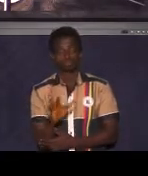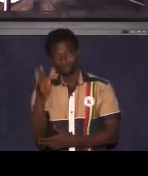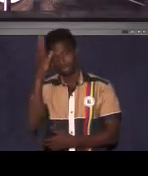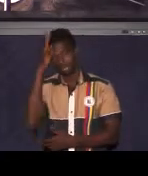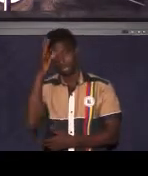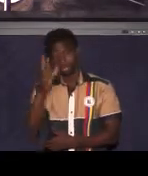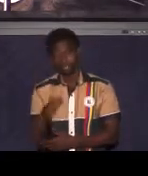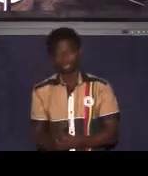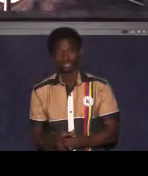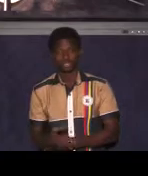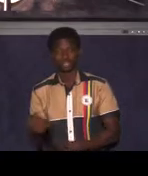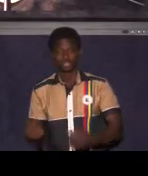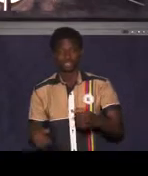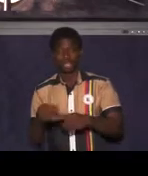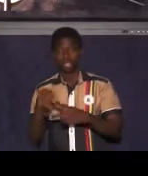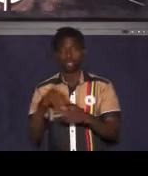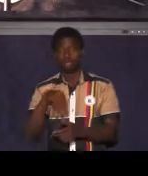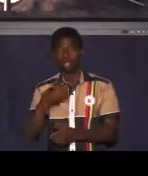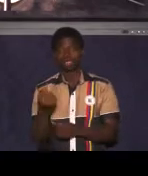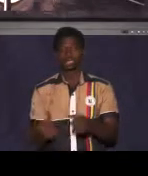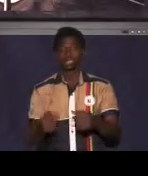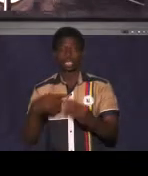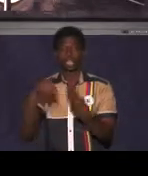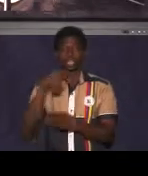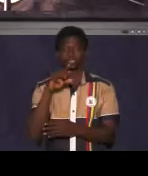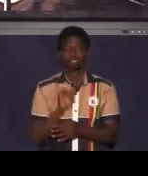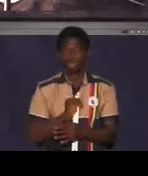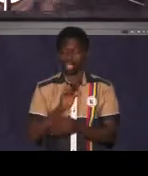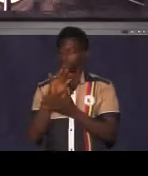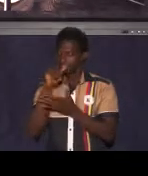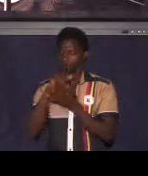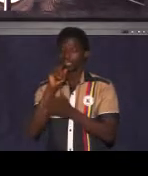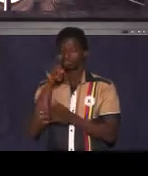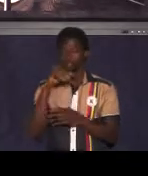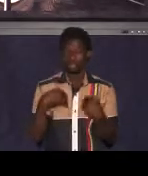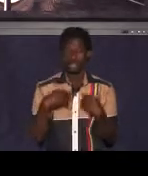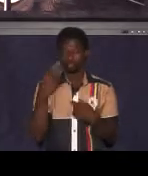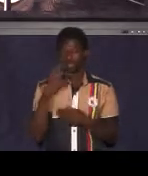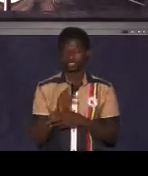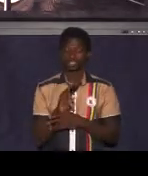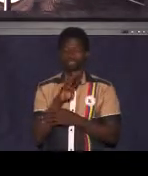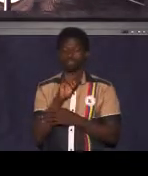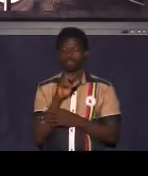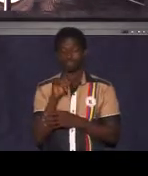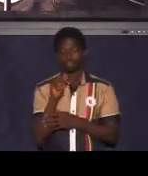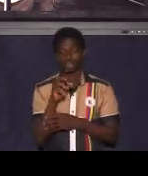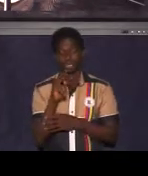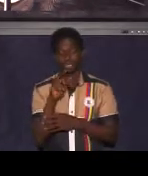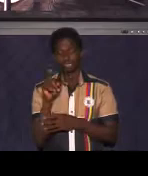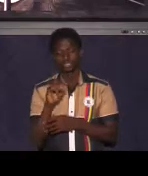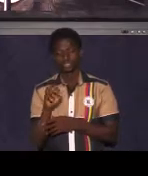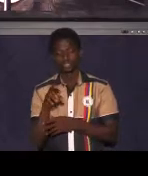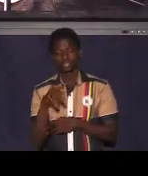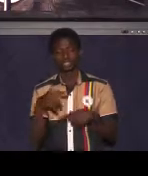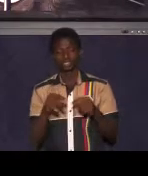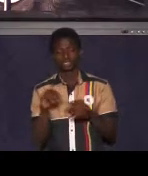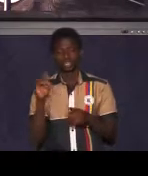your daddy's car or any vehicle around you. I believe you have seen vulcanizer trying